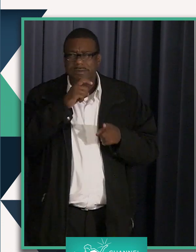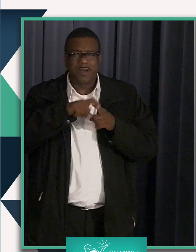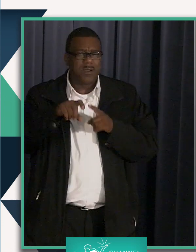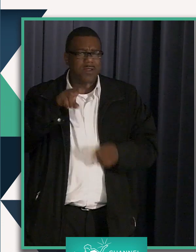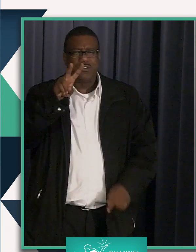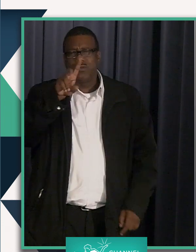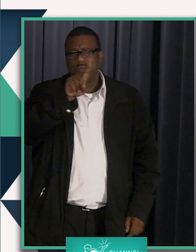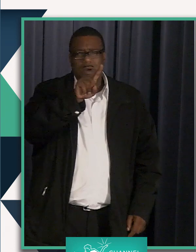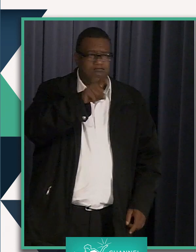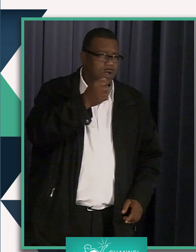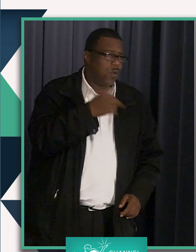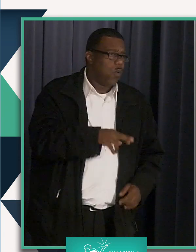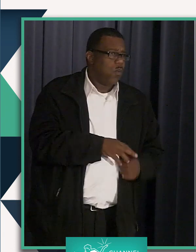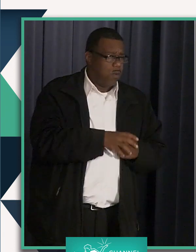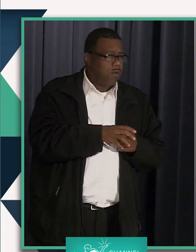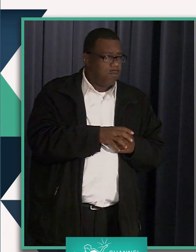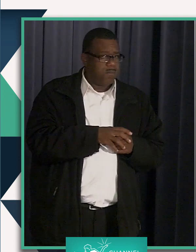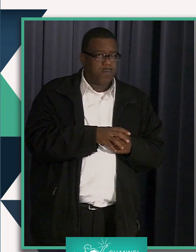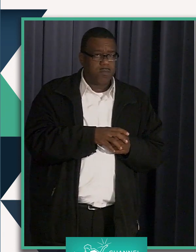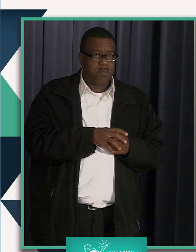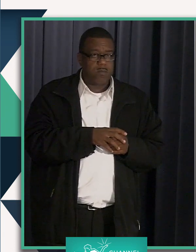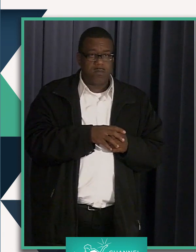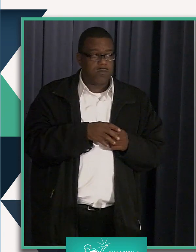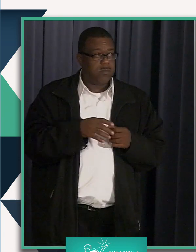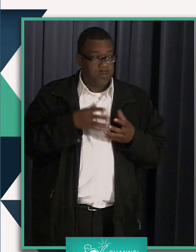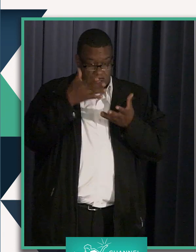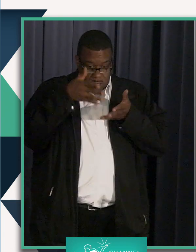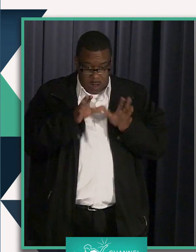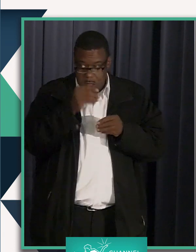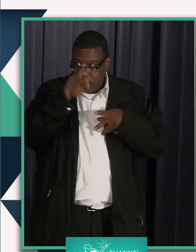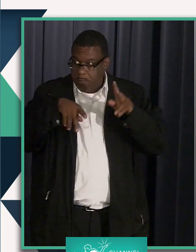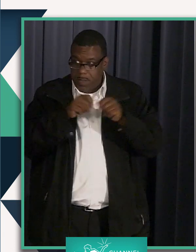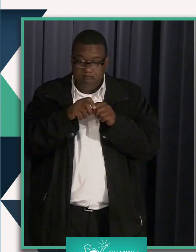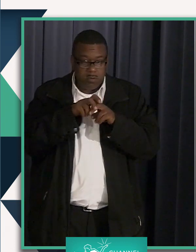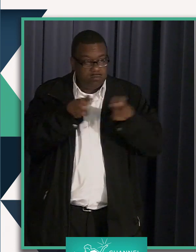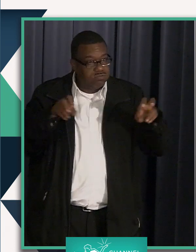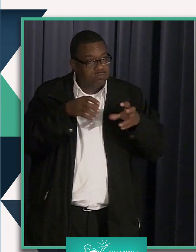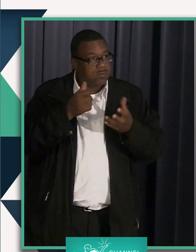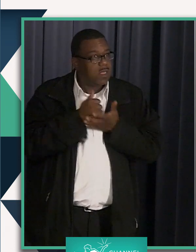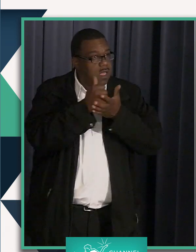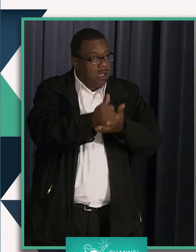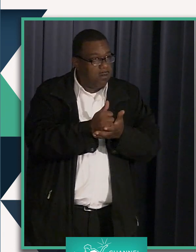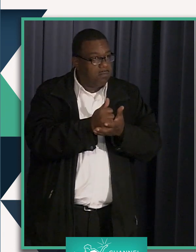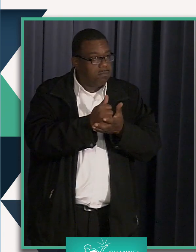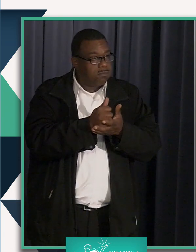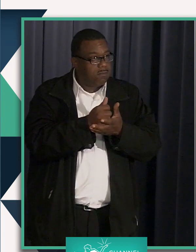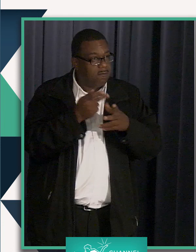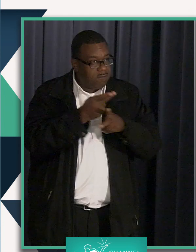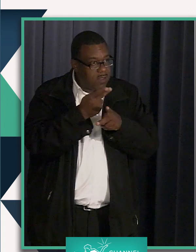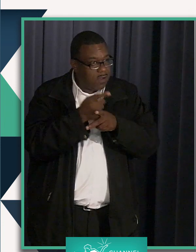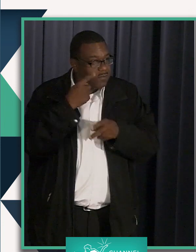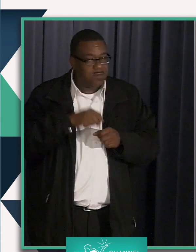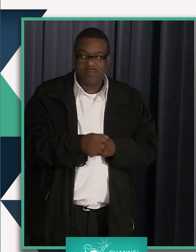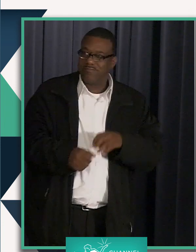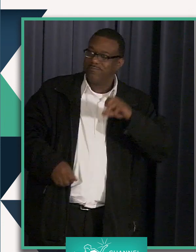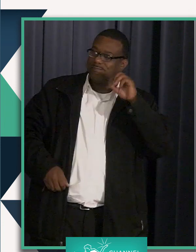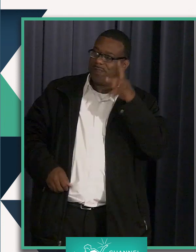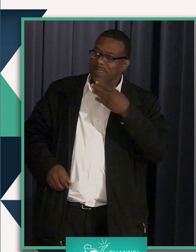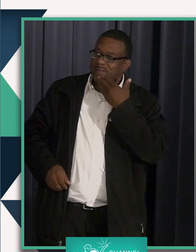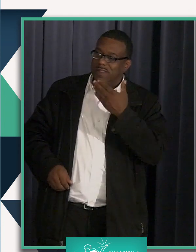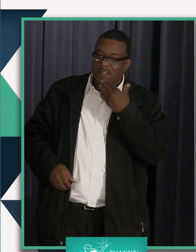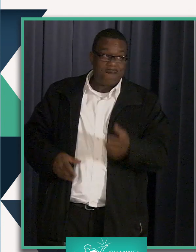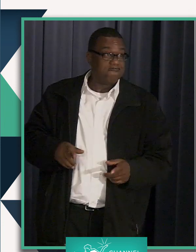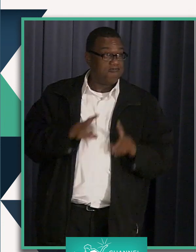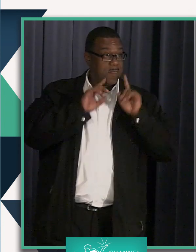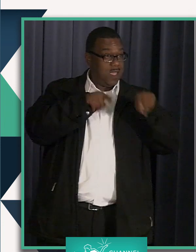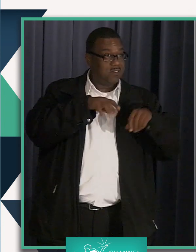go to getthetexfax.org and let these folks do it for you. Okay, thank you. Thank you. Did we answer